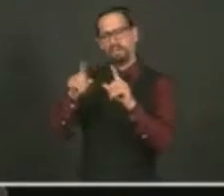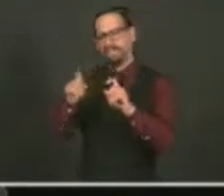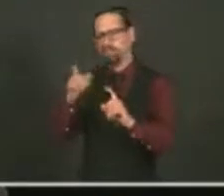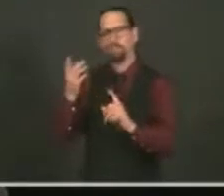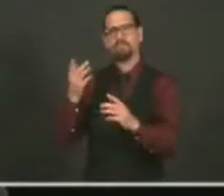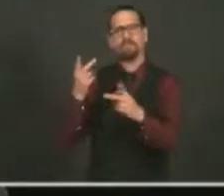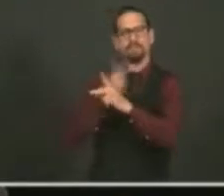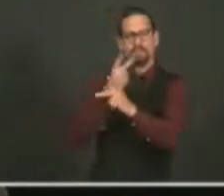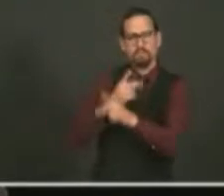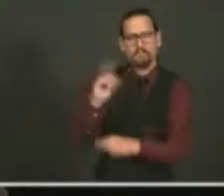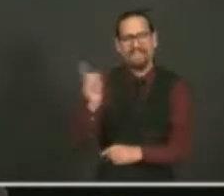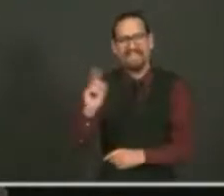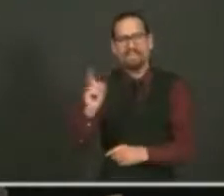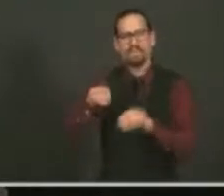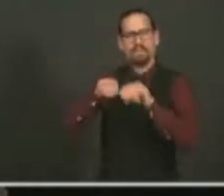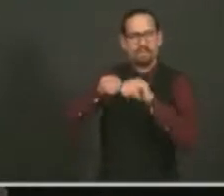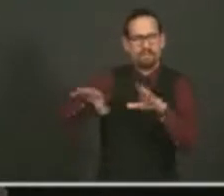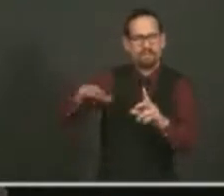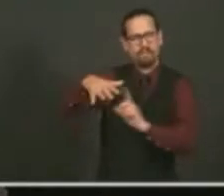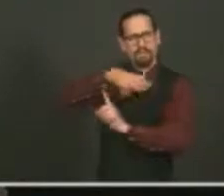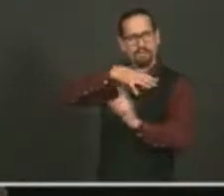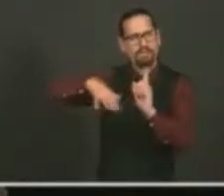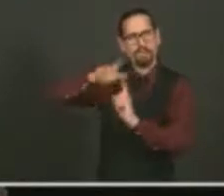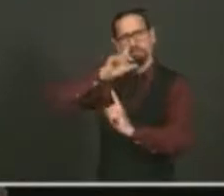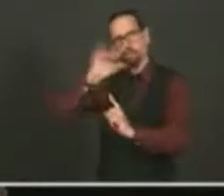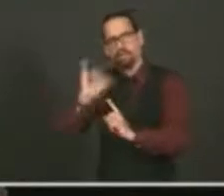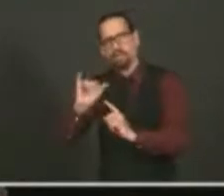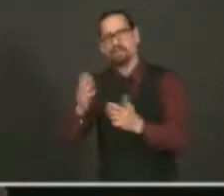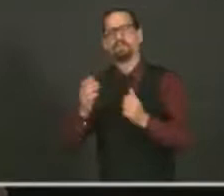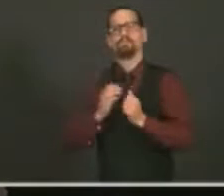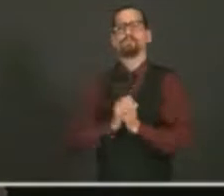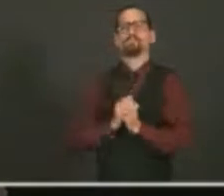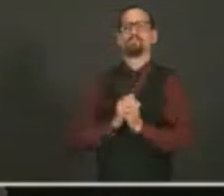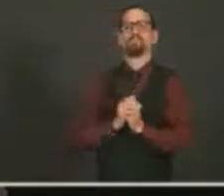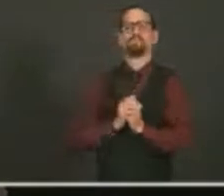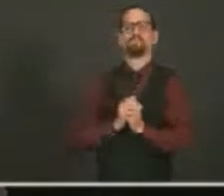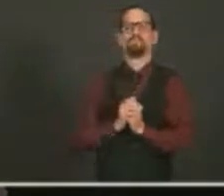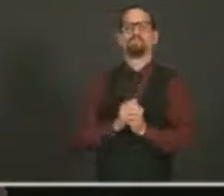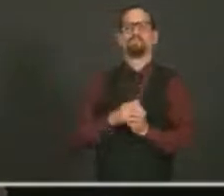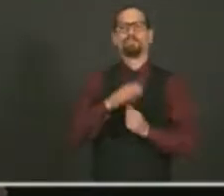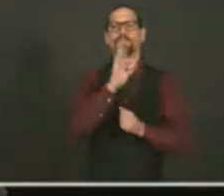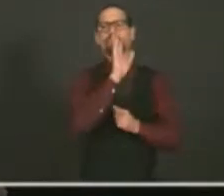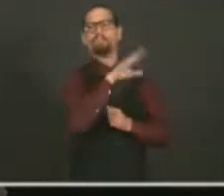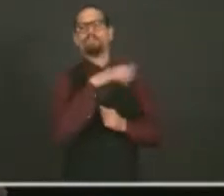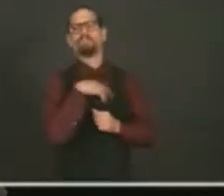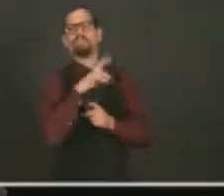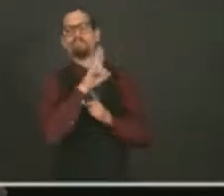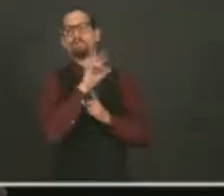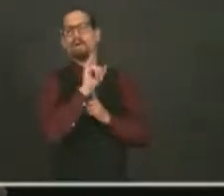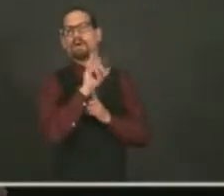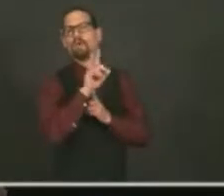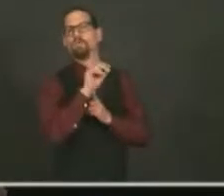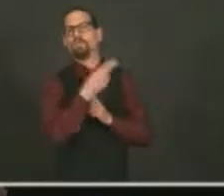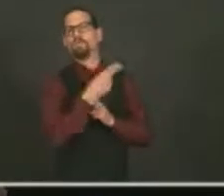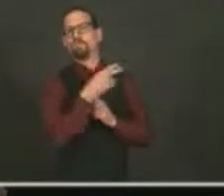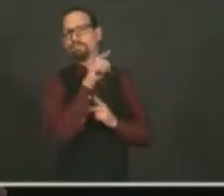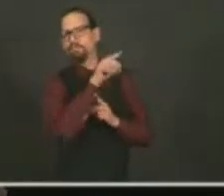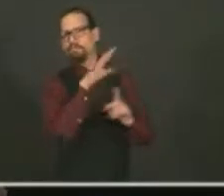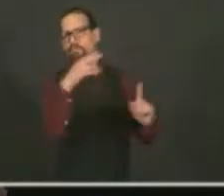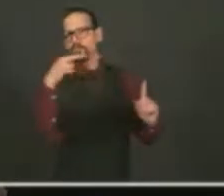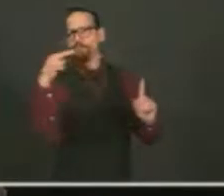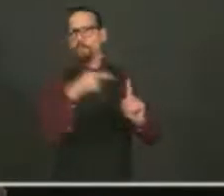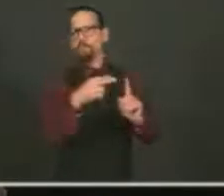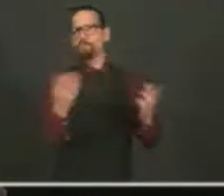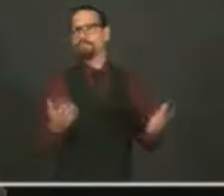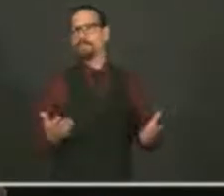prevalence is. And so what is the Department of Health's view at this point of what the prevalence is? I mean, obviously you can